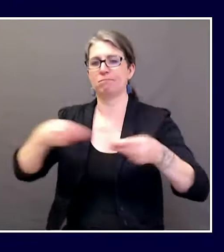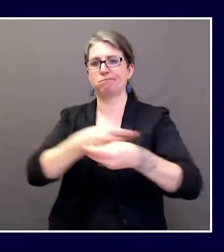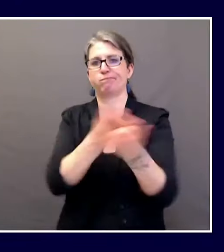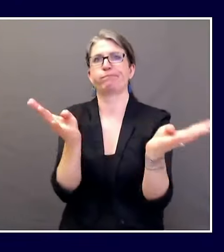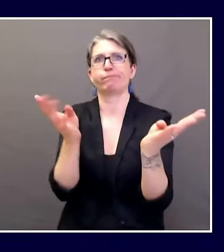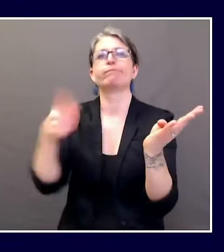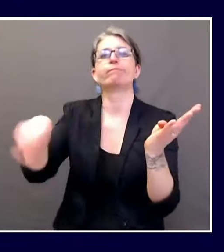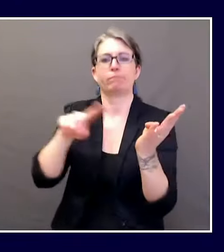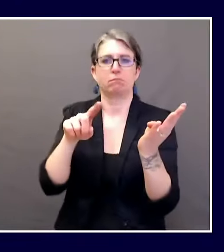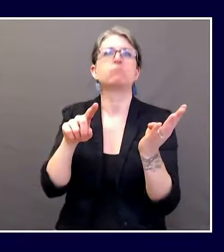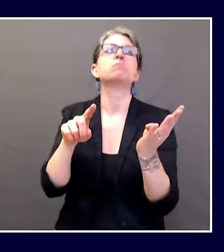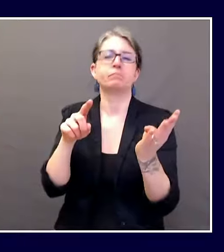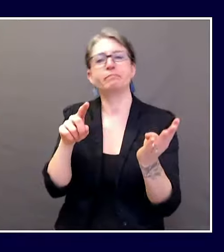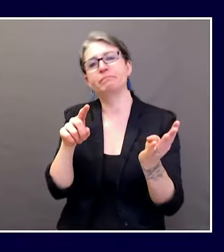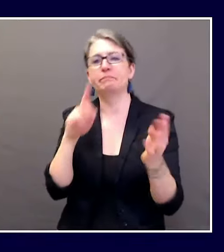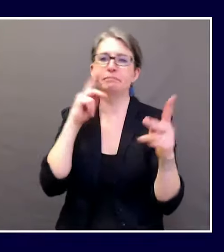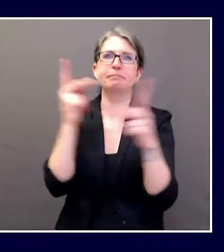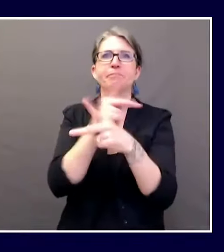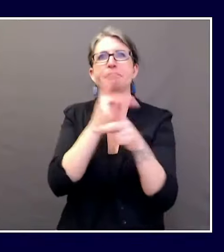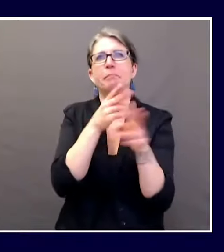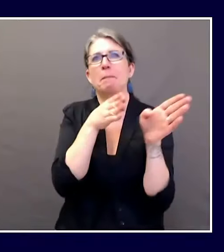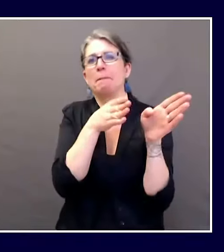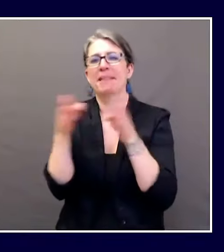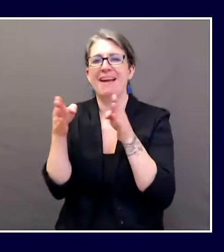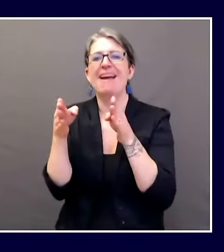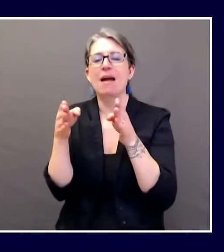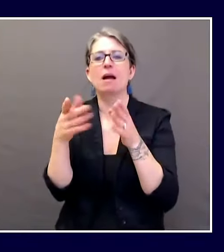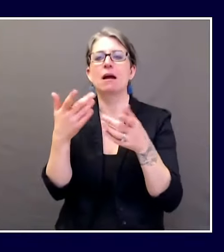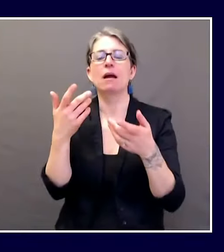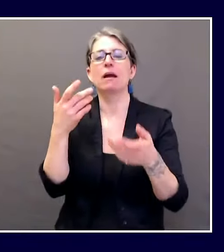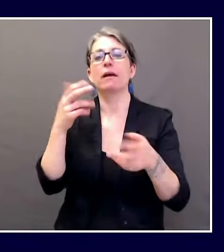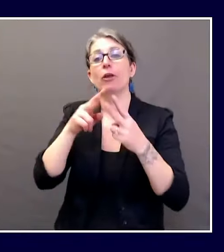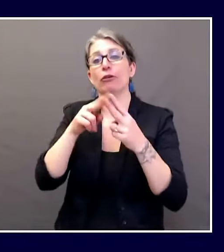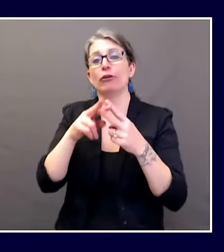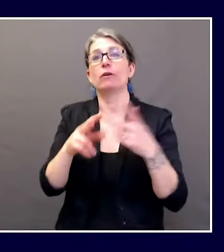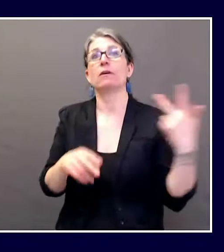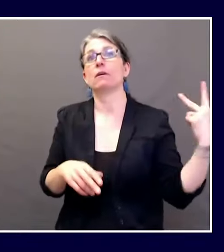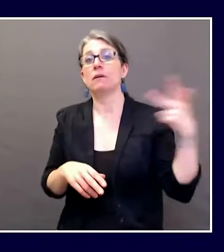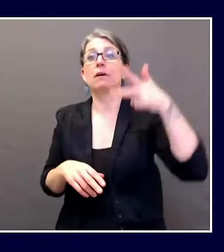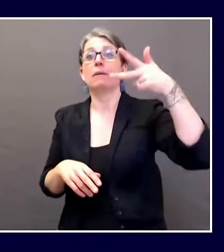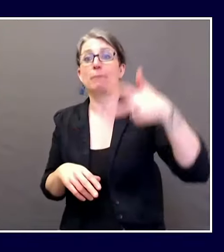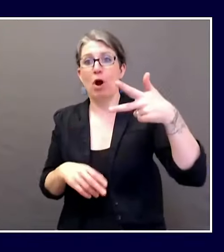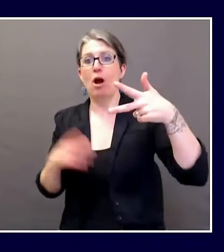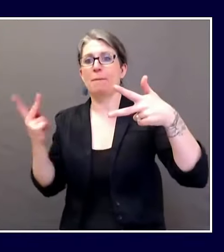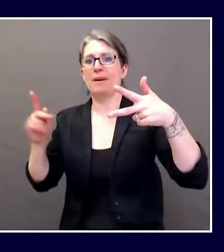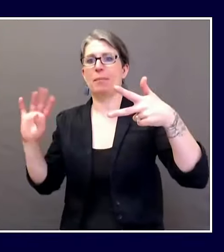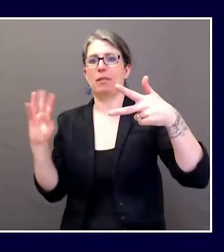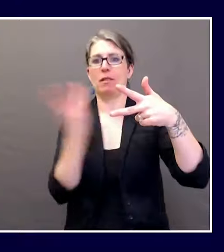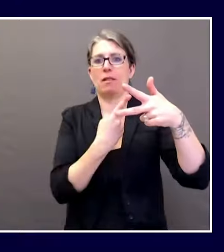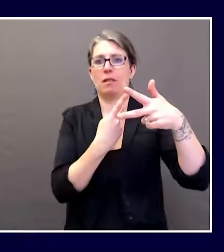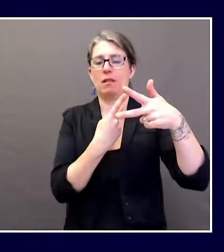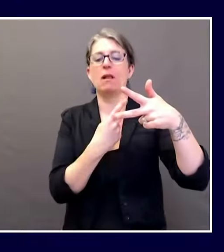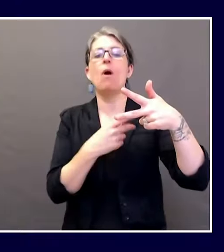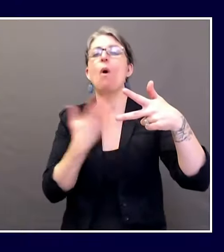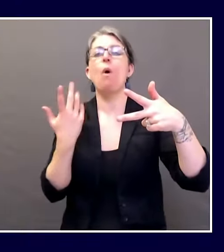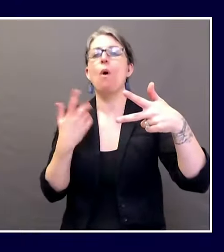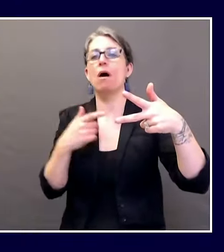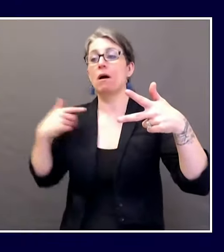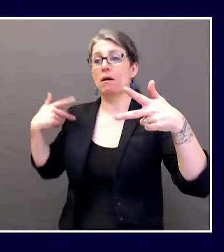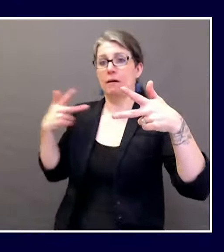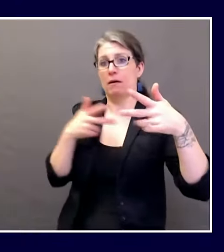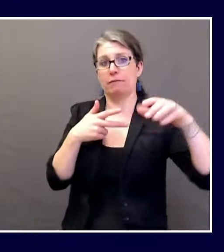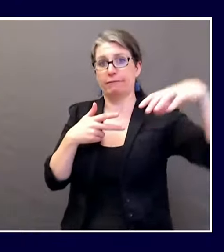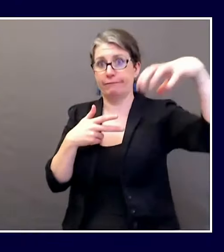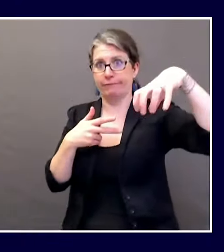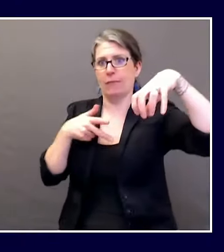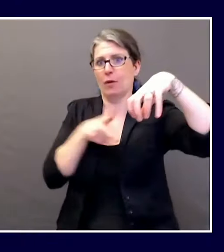get vaccinated and go right back in your car, but they're all working on ways to speed up vaccine delivery. The J&J vaccine, again, is very